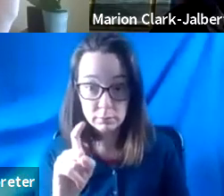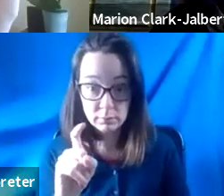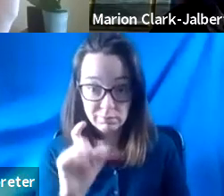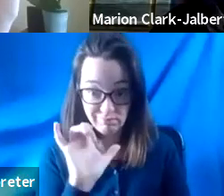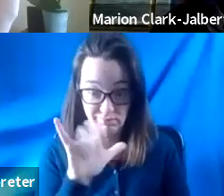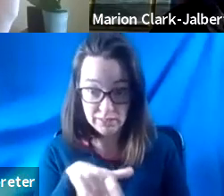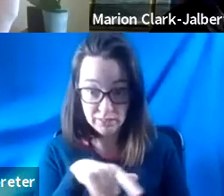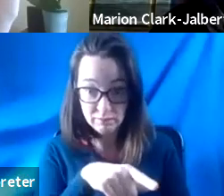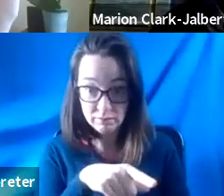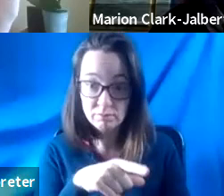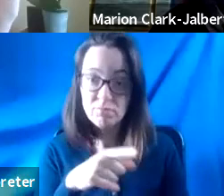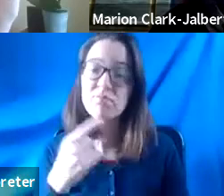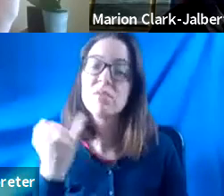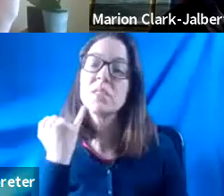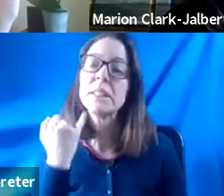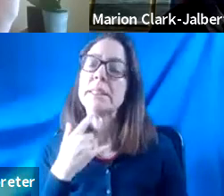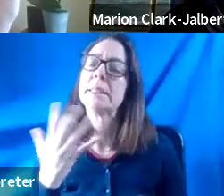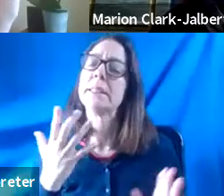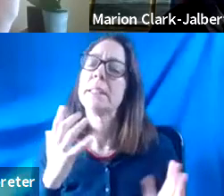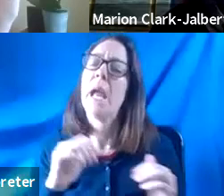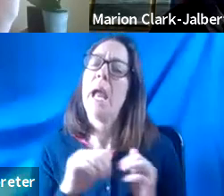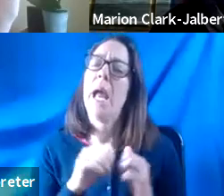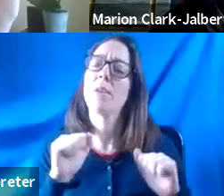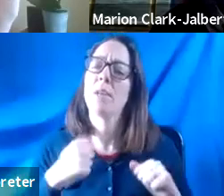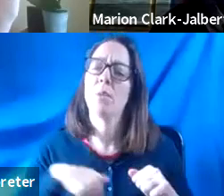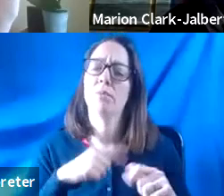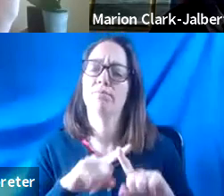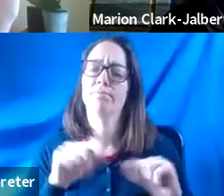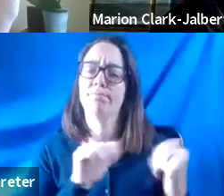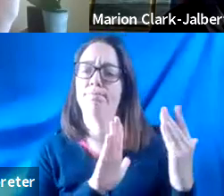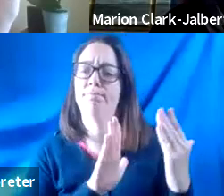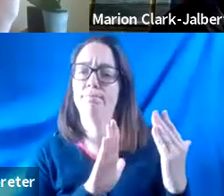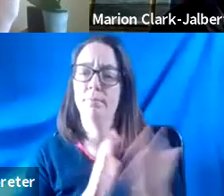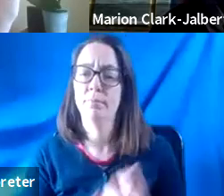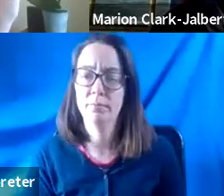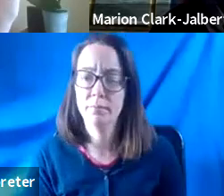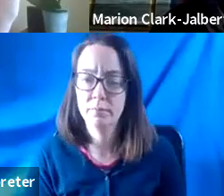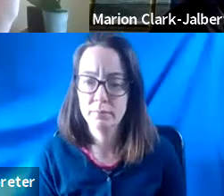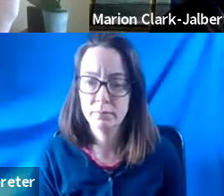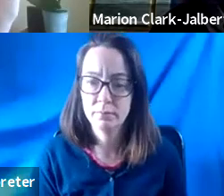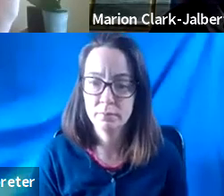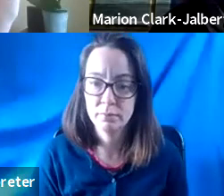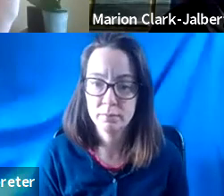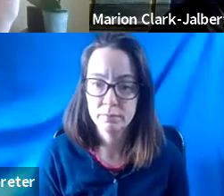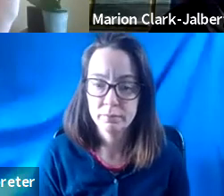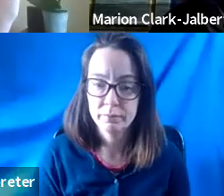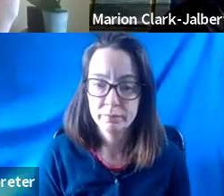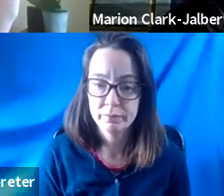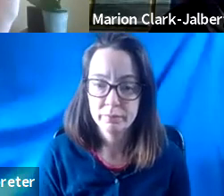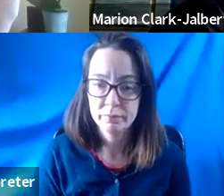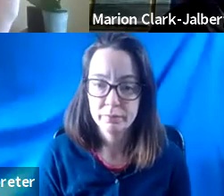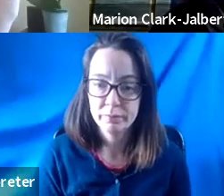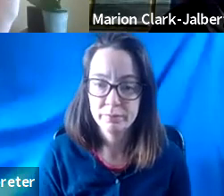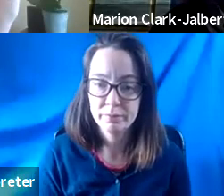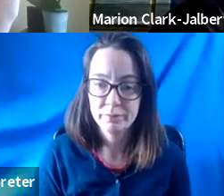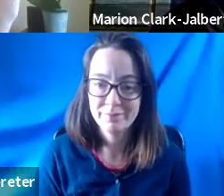say, let's reframe it the way Angela, needed? can you wait till you ask your question so Karen Lassen can